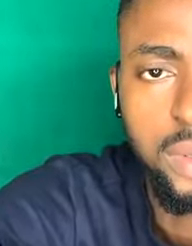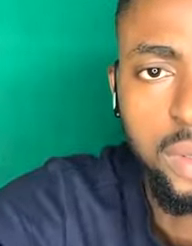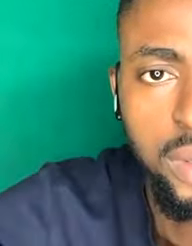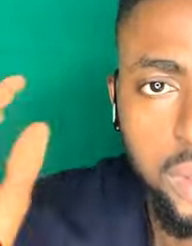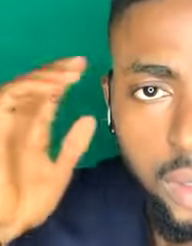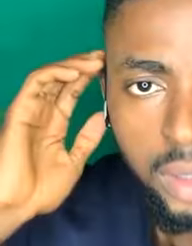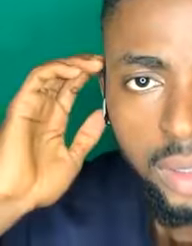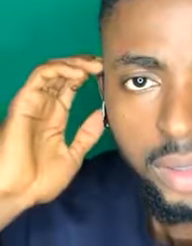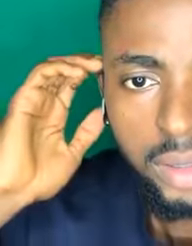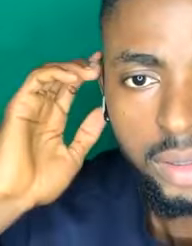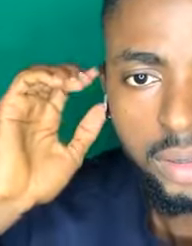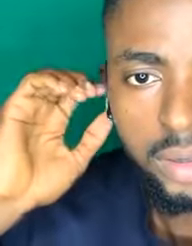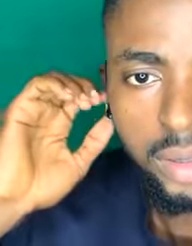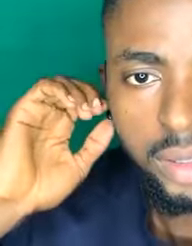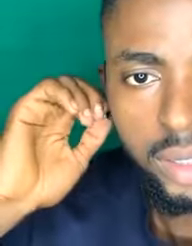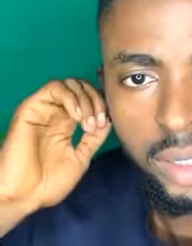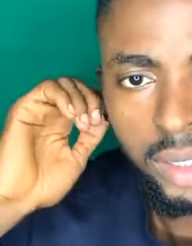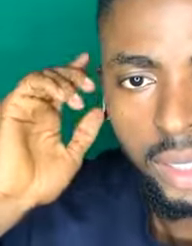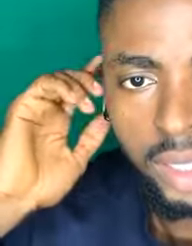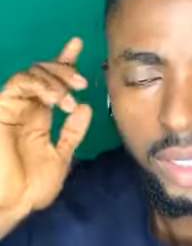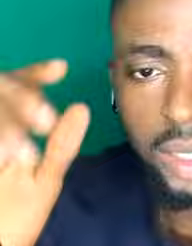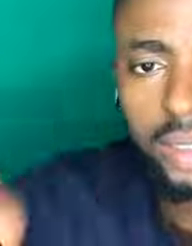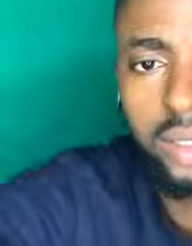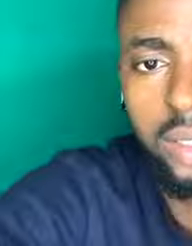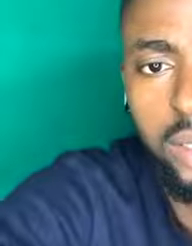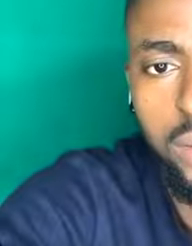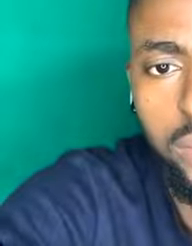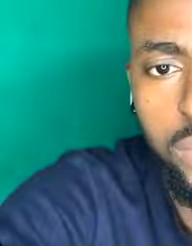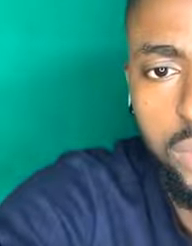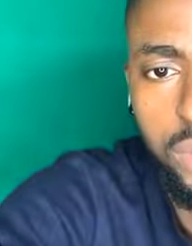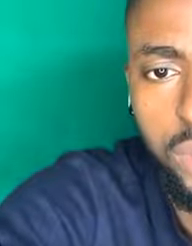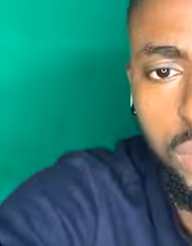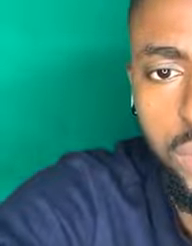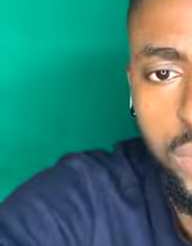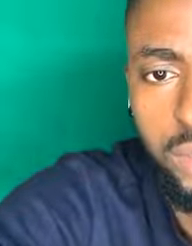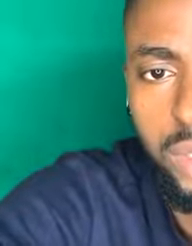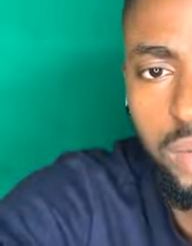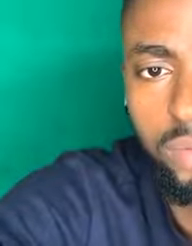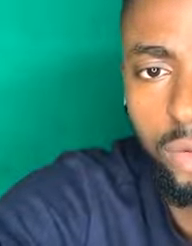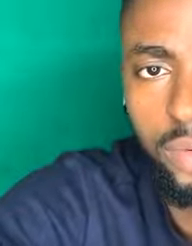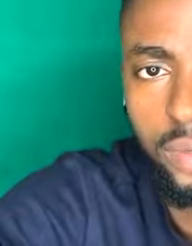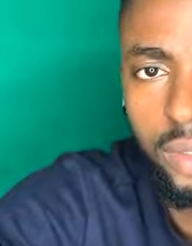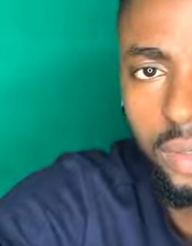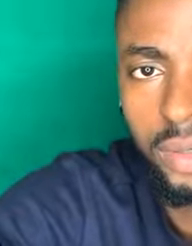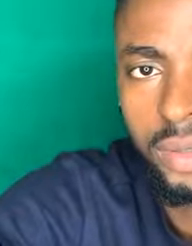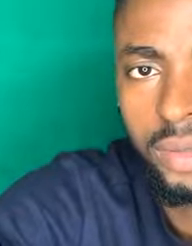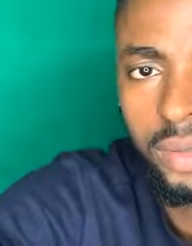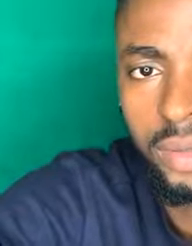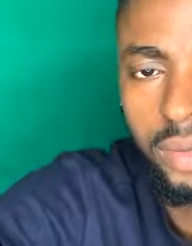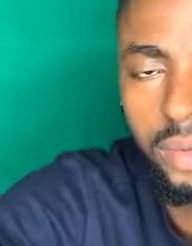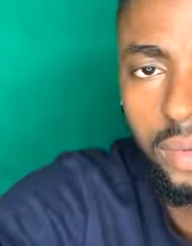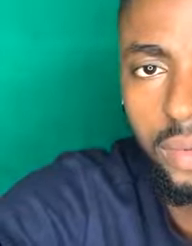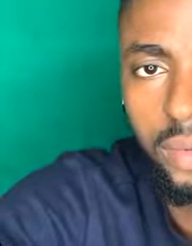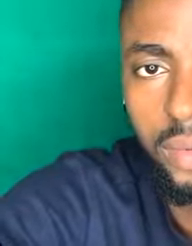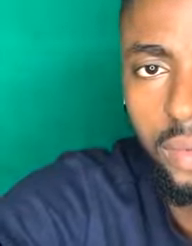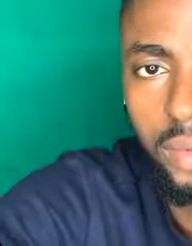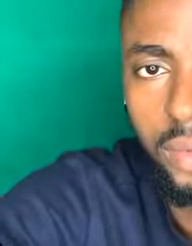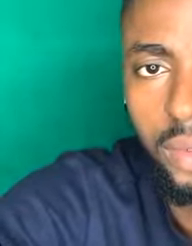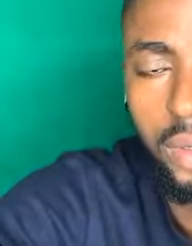Mrs. Amber Lee, welcome. Thank Yeah, I you. think he wants to join with SimStep Pro Foundation.